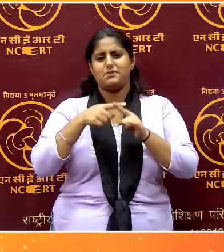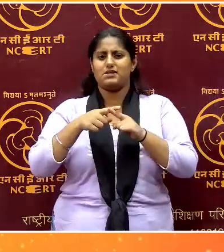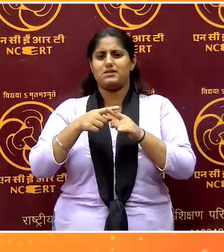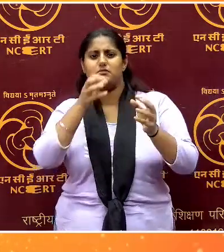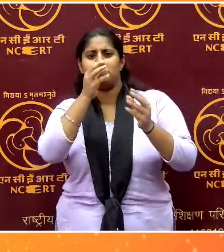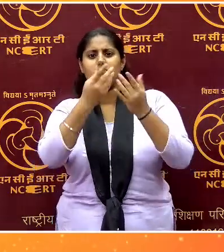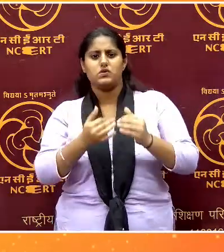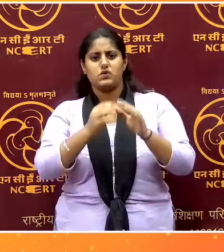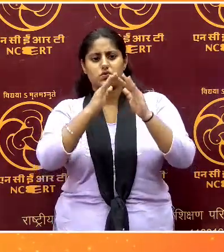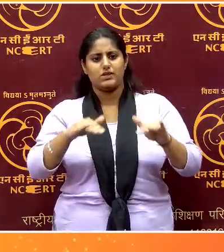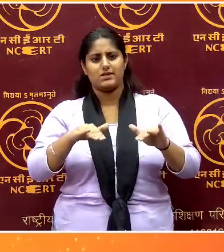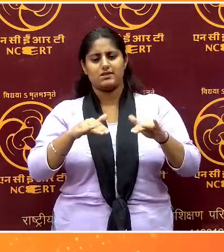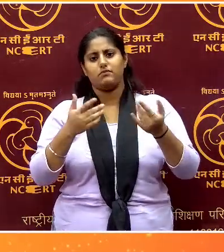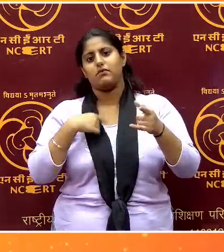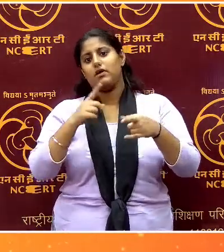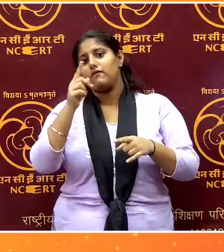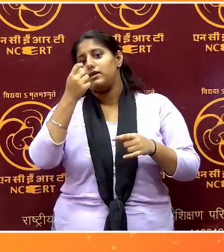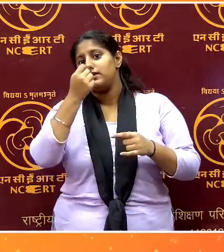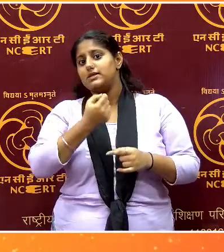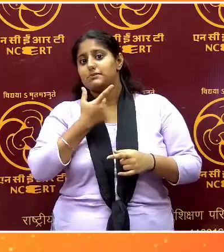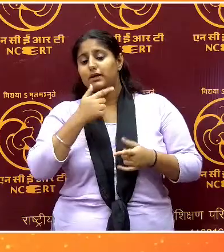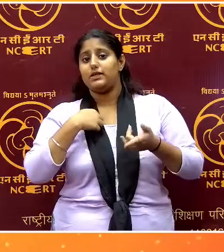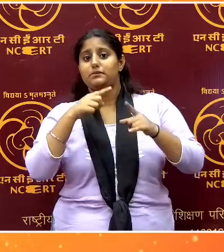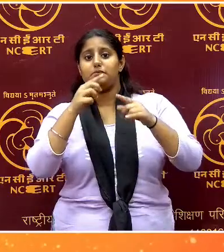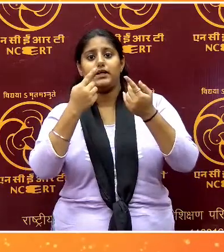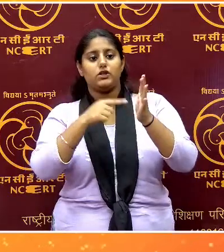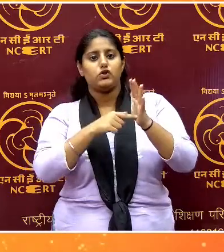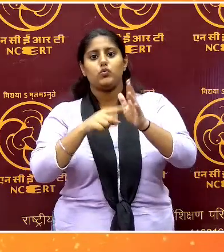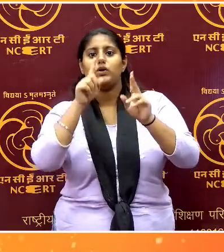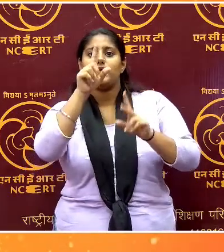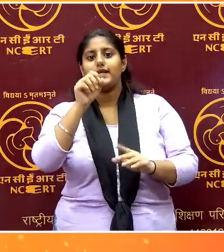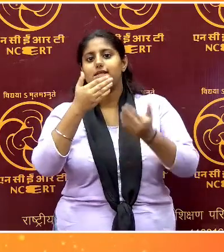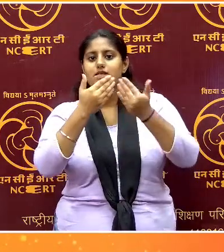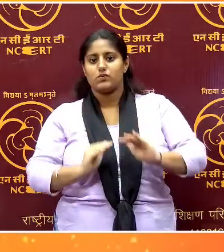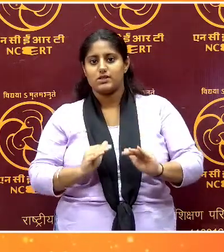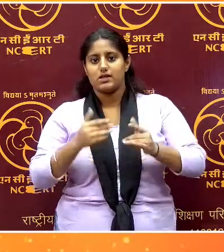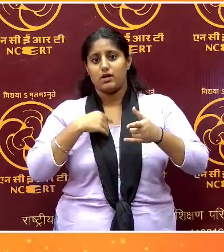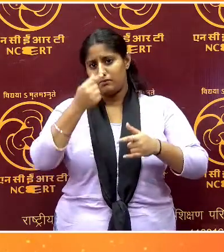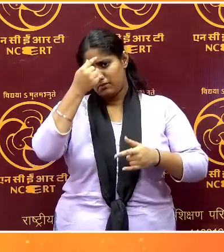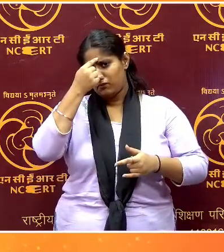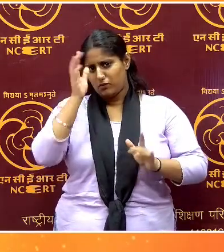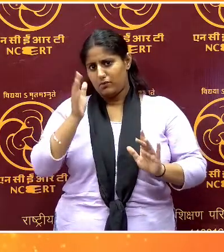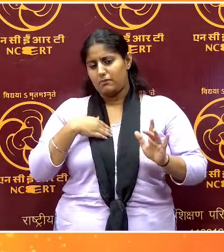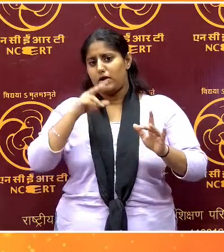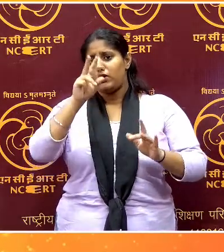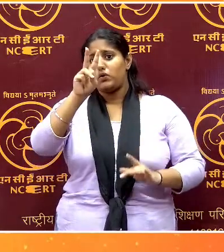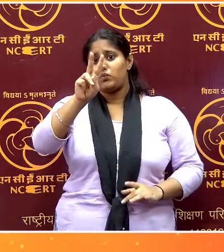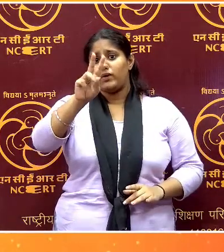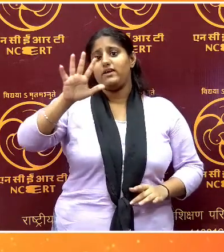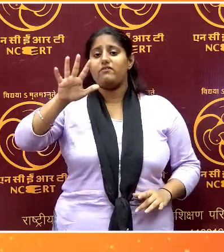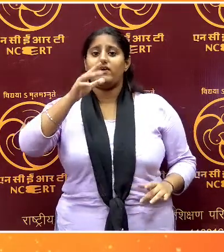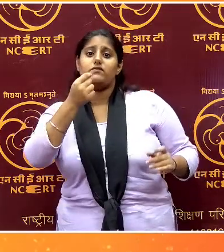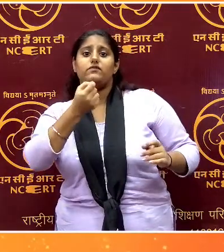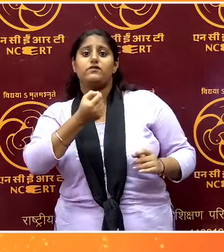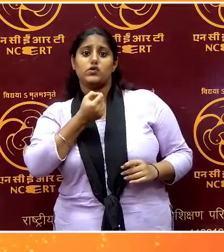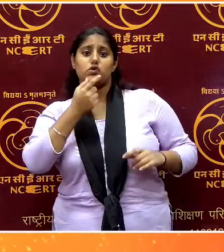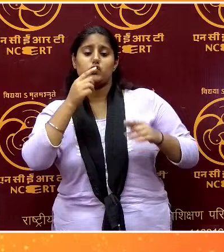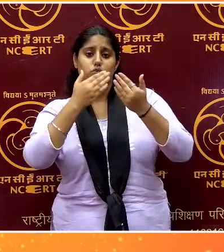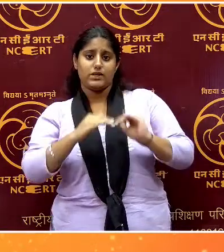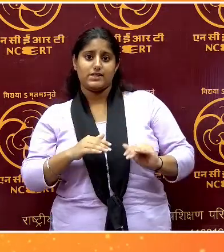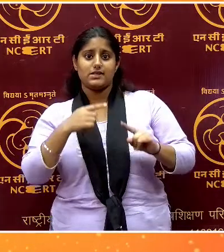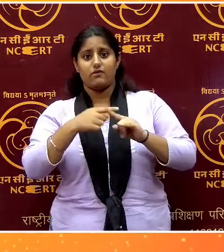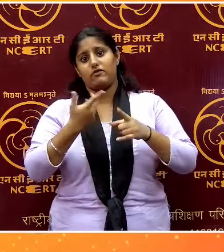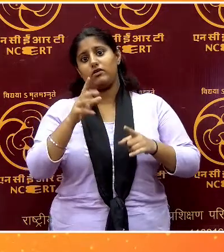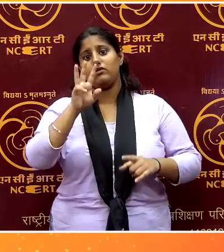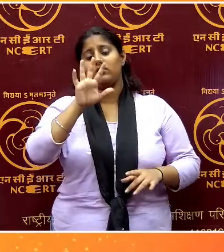she used one smiley to show 10 students, she has a problem in showing 25 students and 35 students in